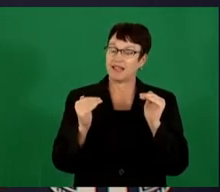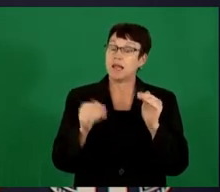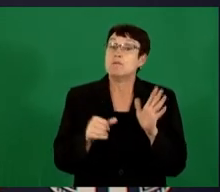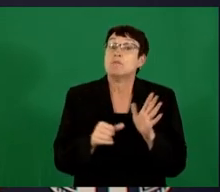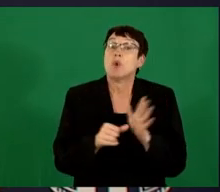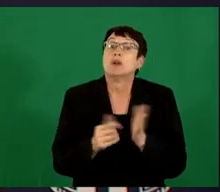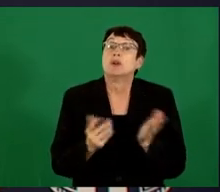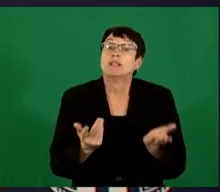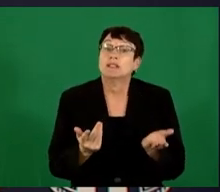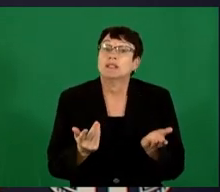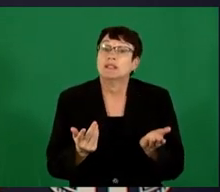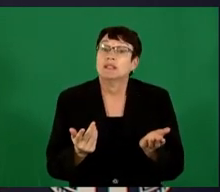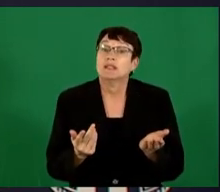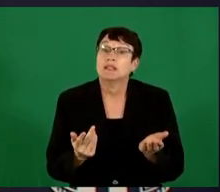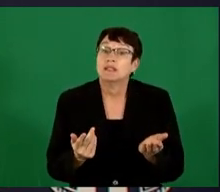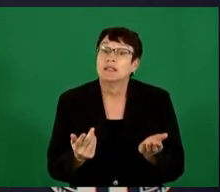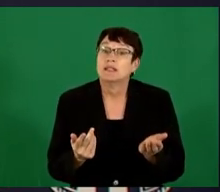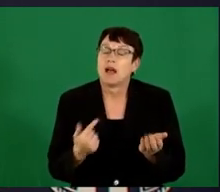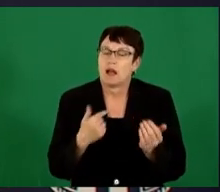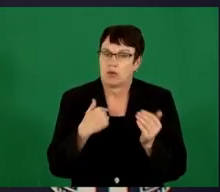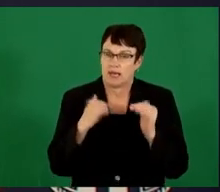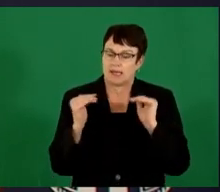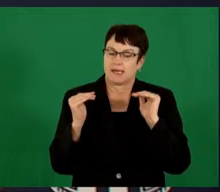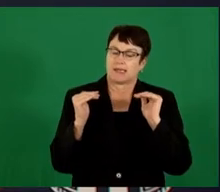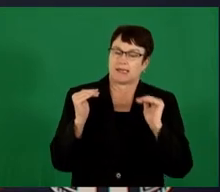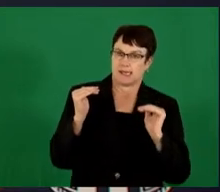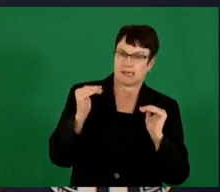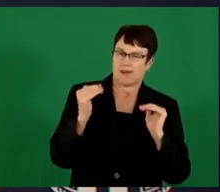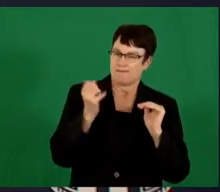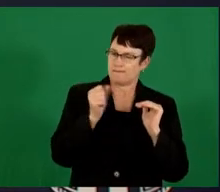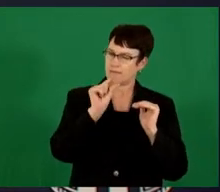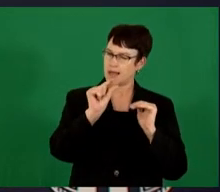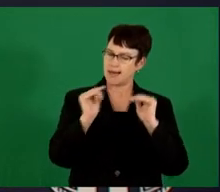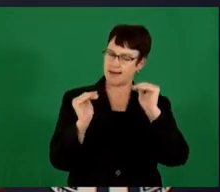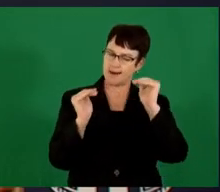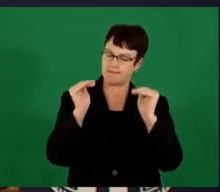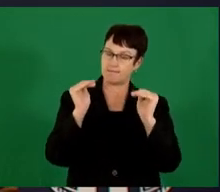that we are still below neutral, which says that the stance